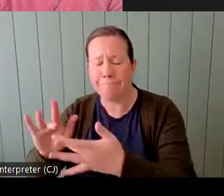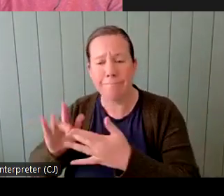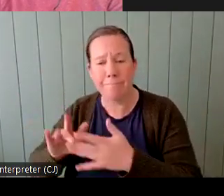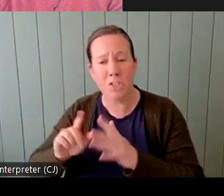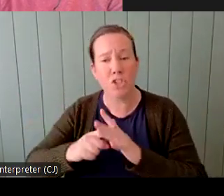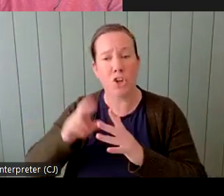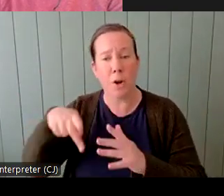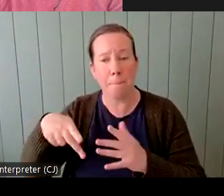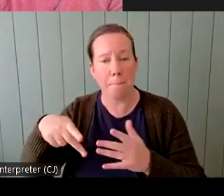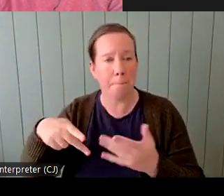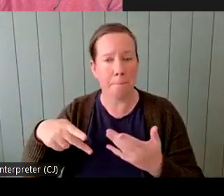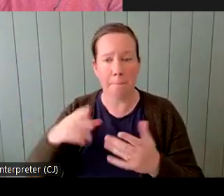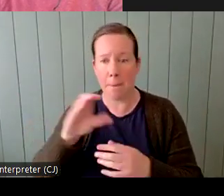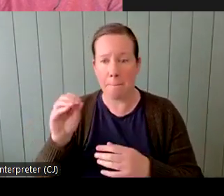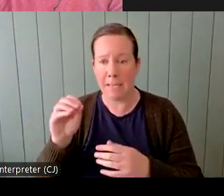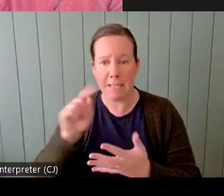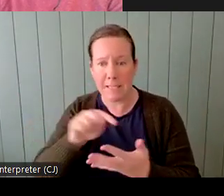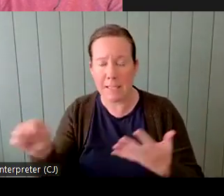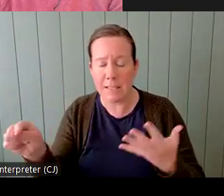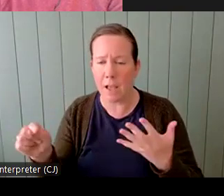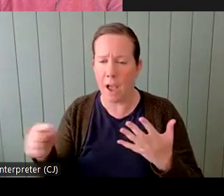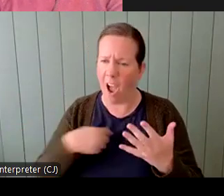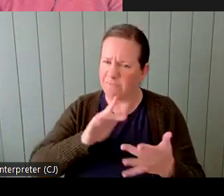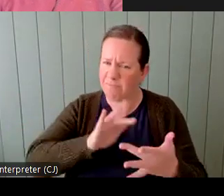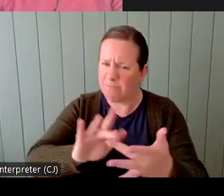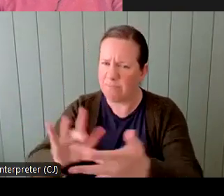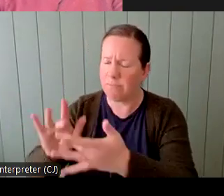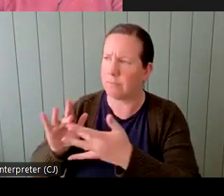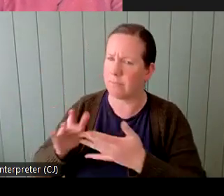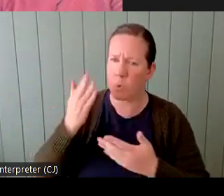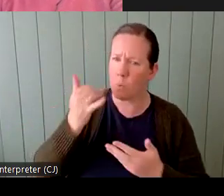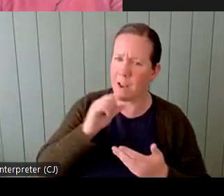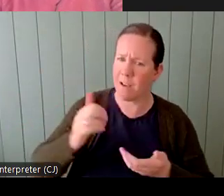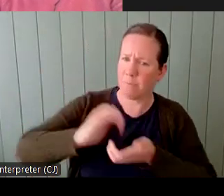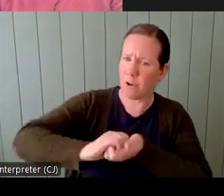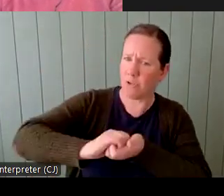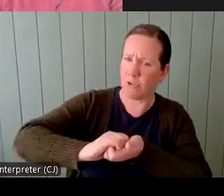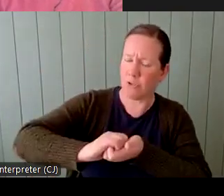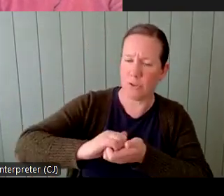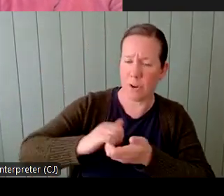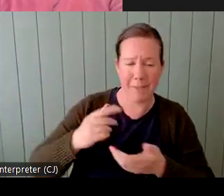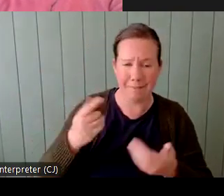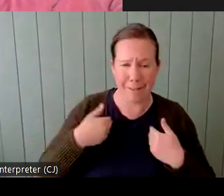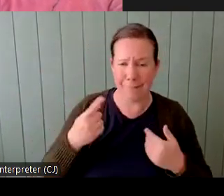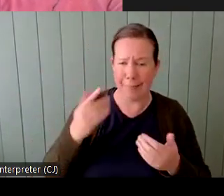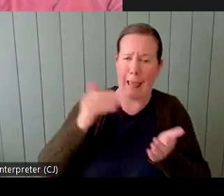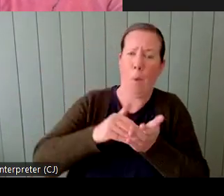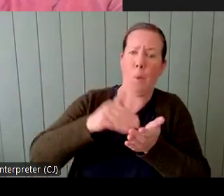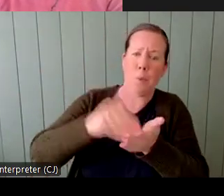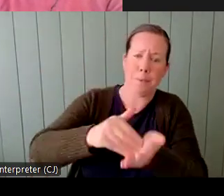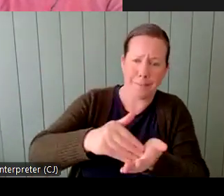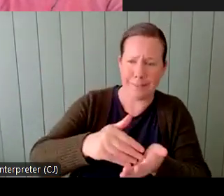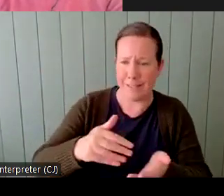there are thousands of accelerators in the country. And maybe we can find one partner who would be willing to open its